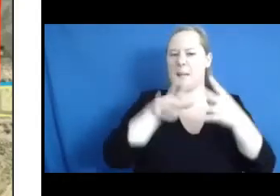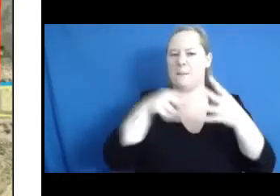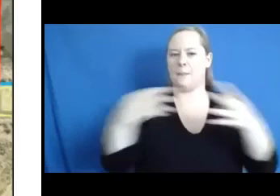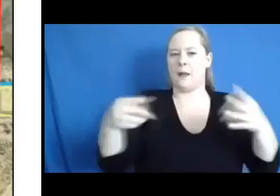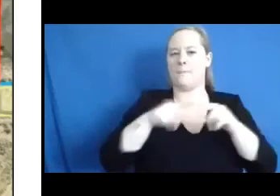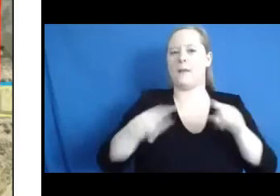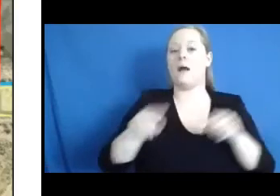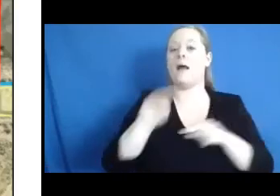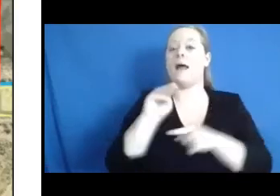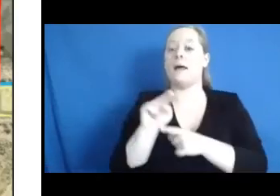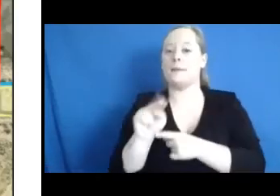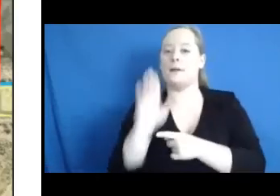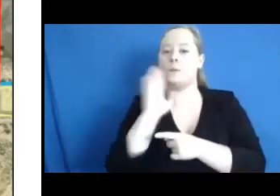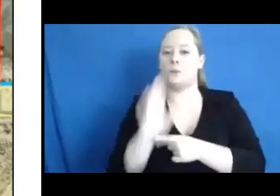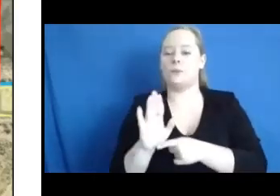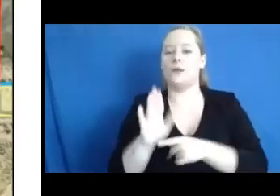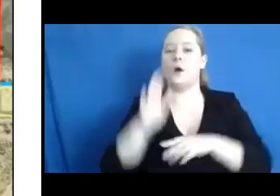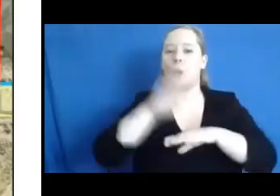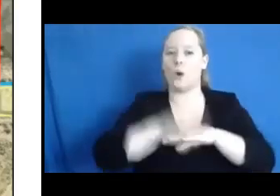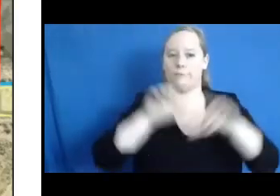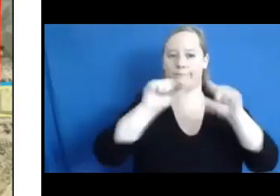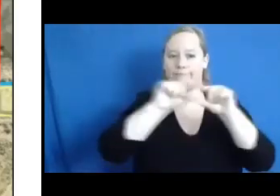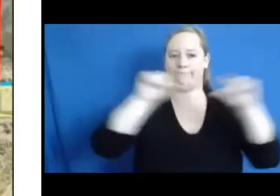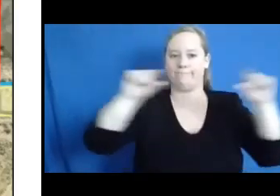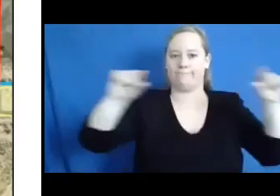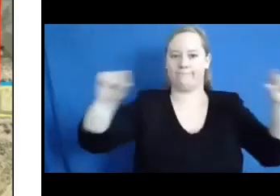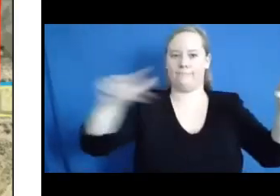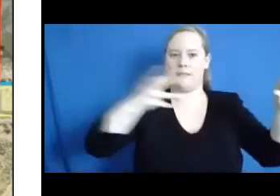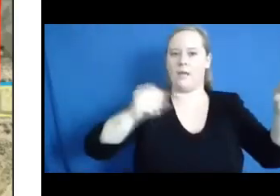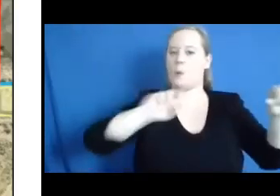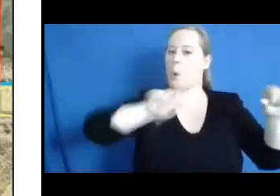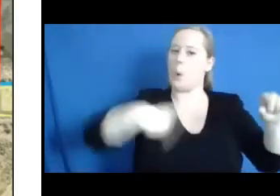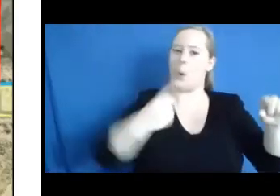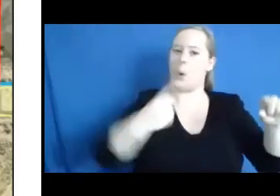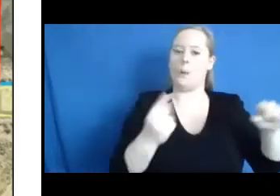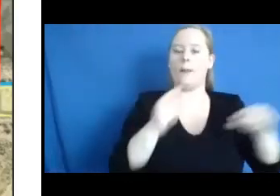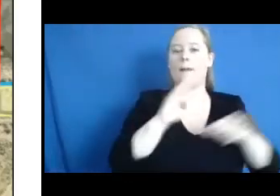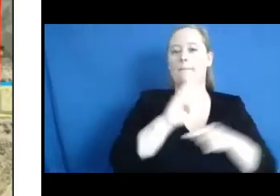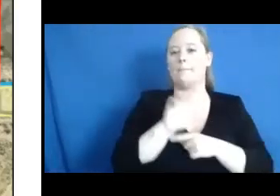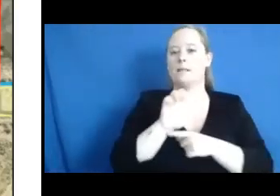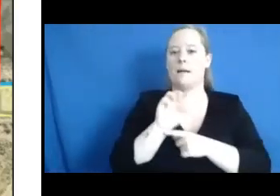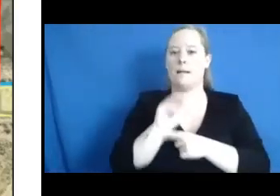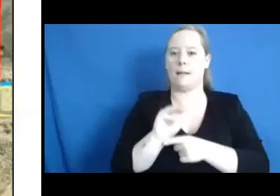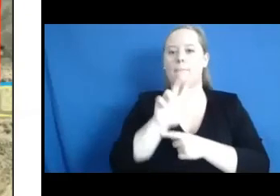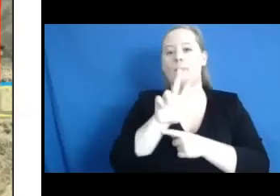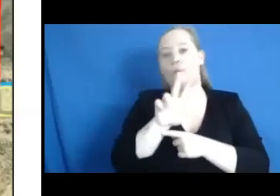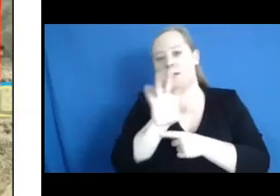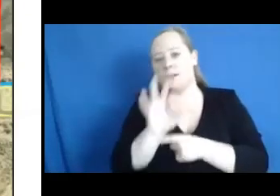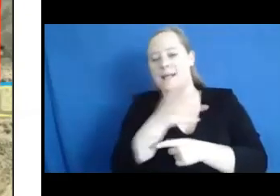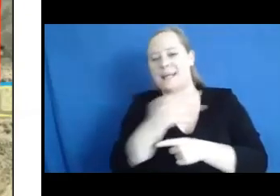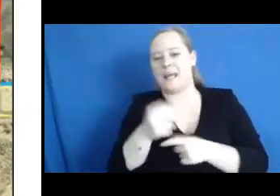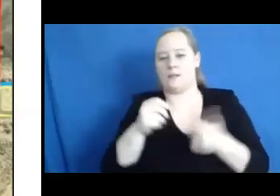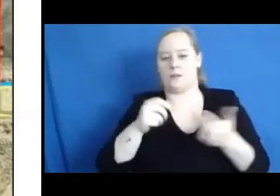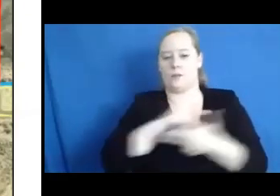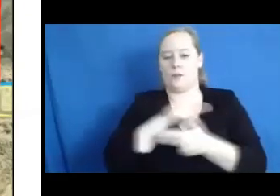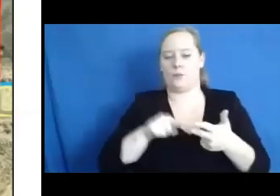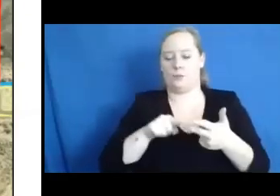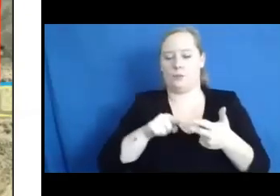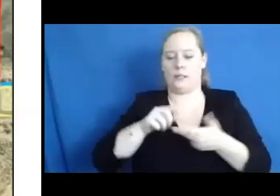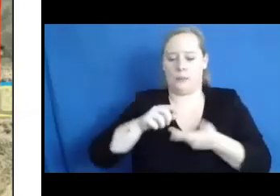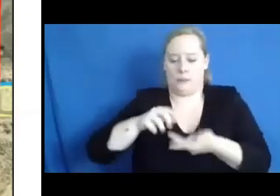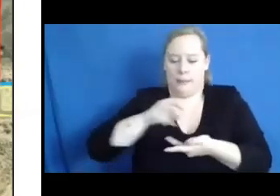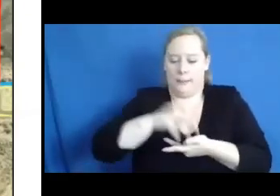log axis here. And we're just going to look at BLM 39 and then those cluster wells. Here's BLM 39, our background